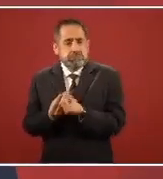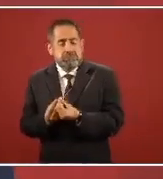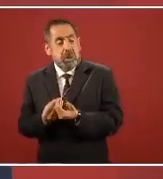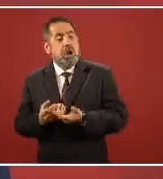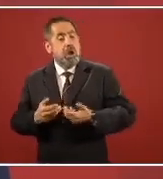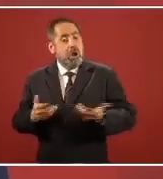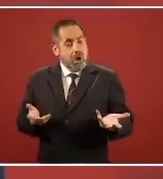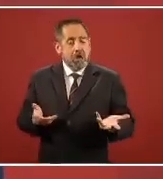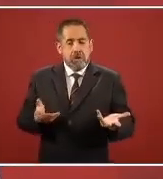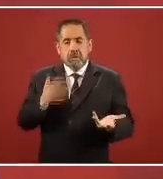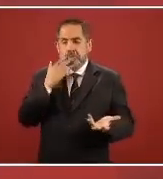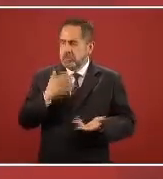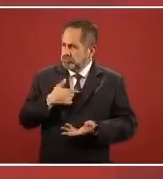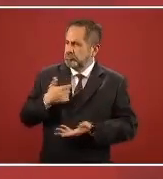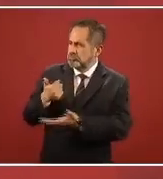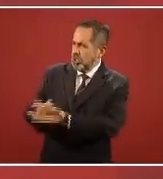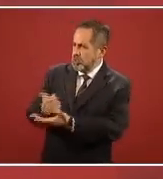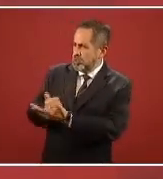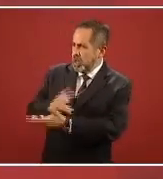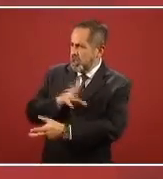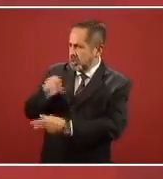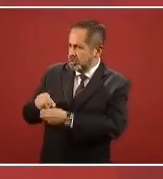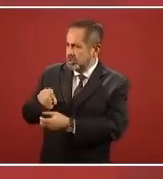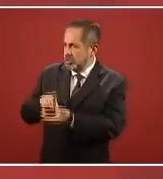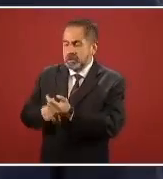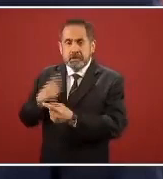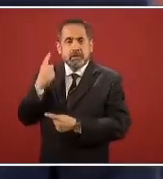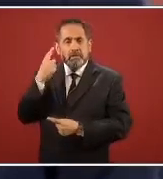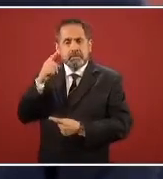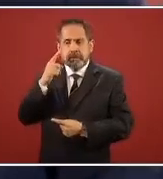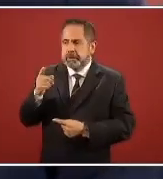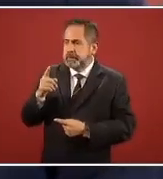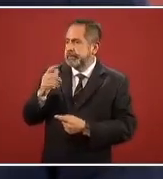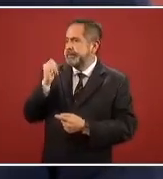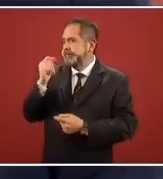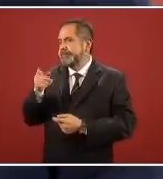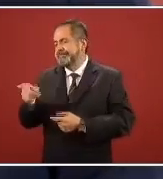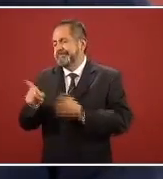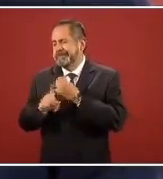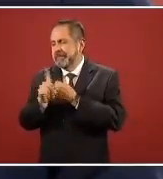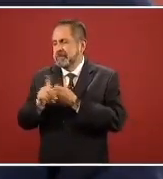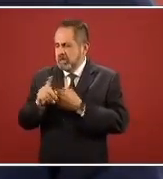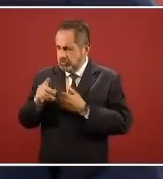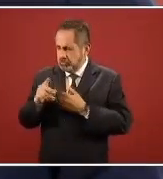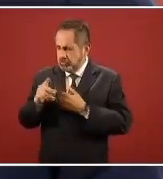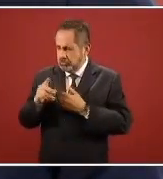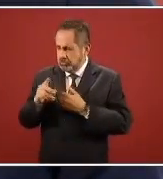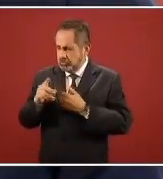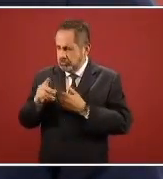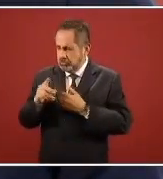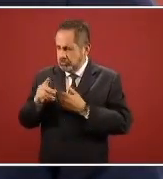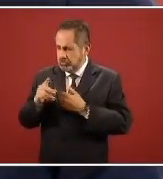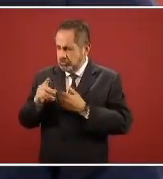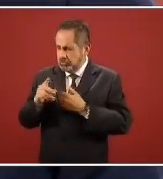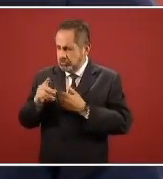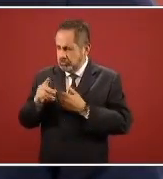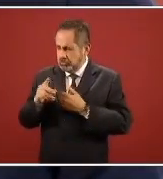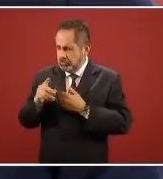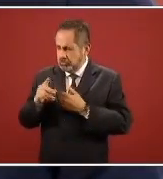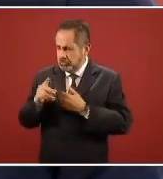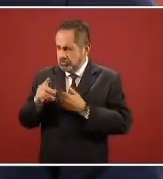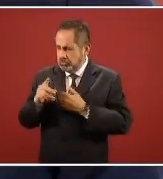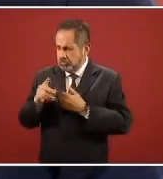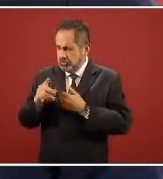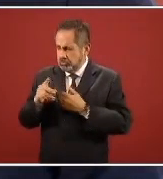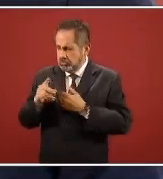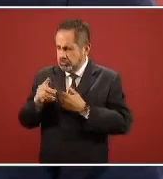participan y deciden ayudar para resolver este problema. If they